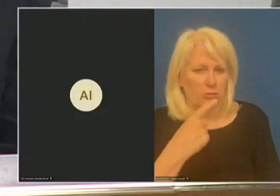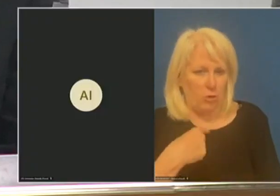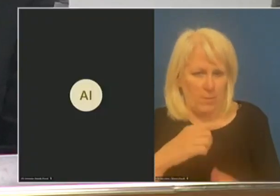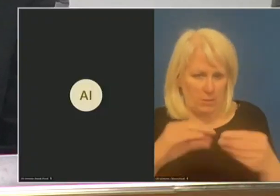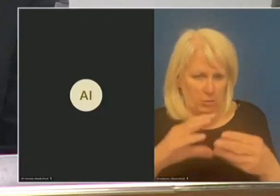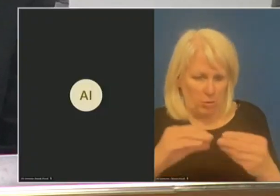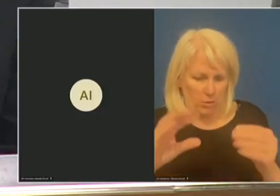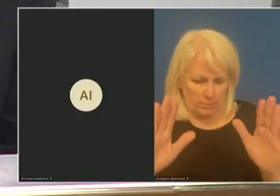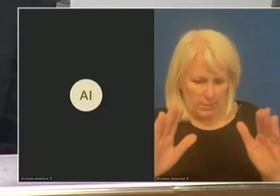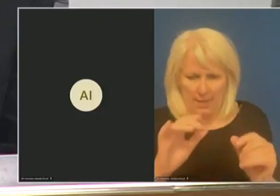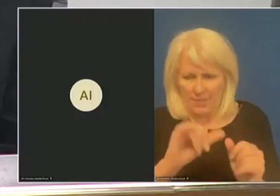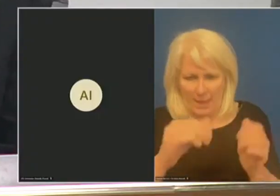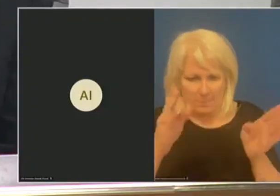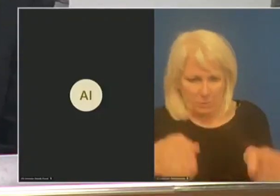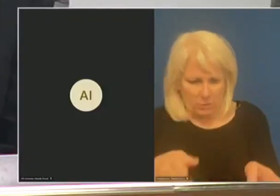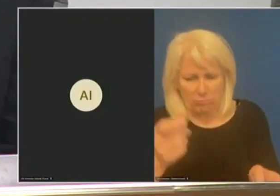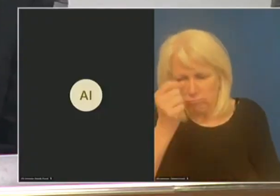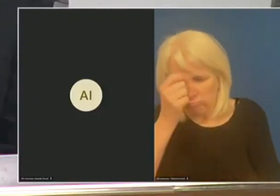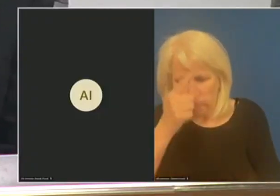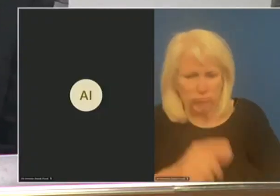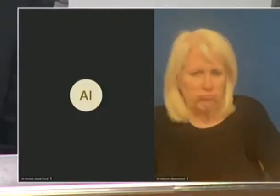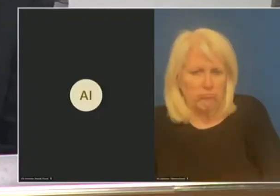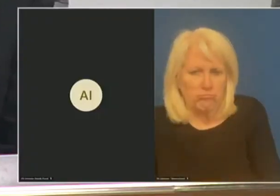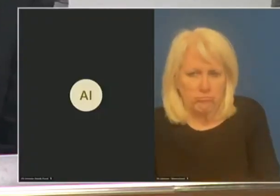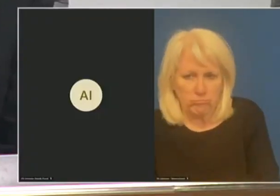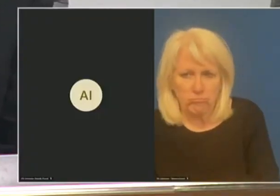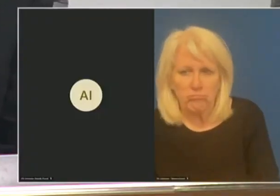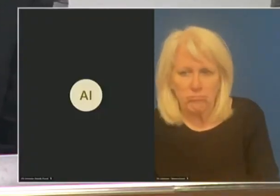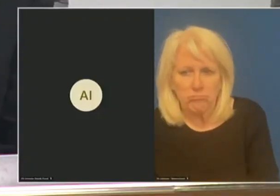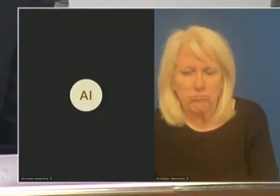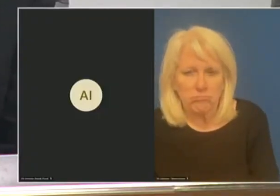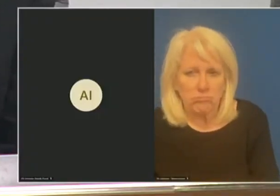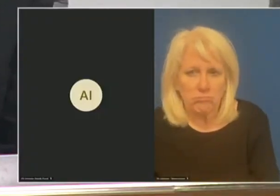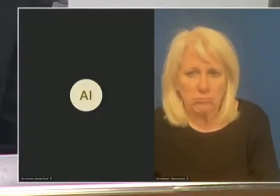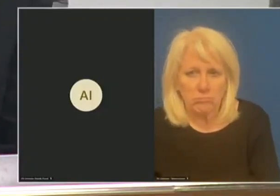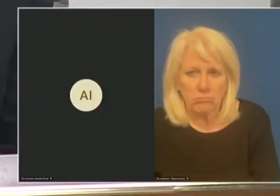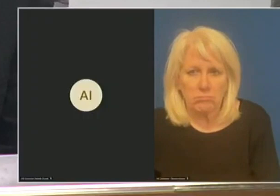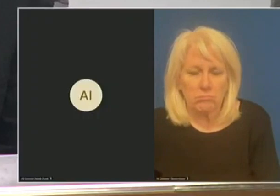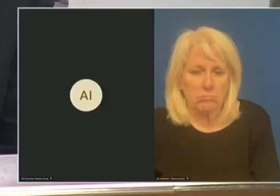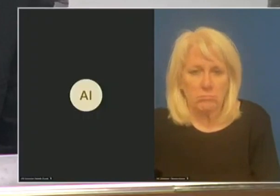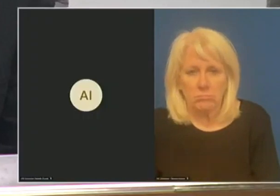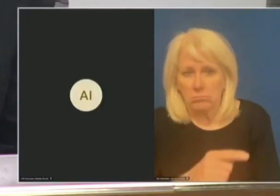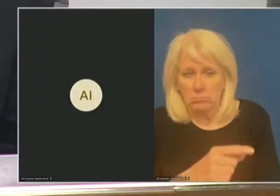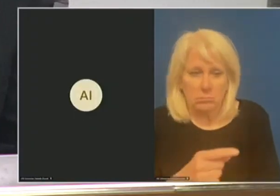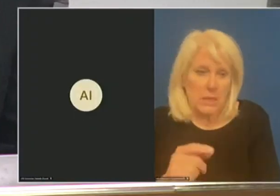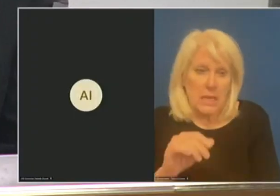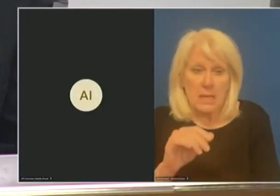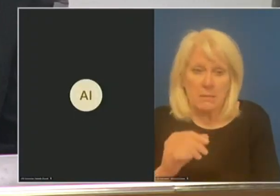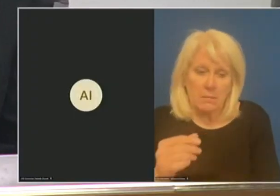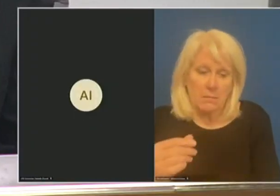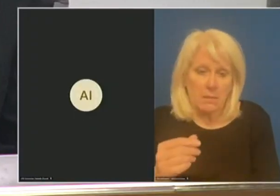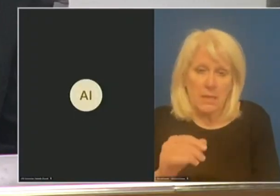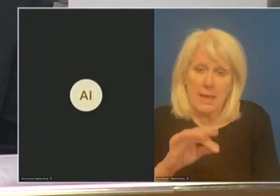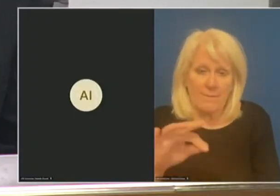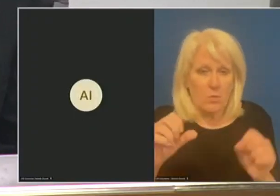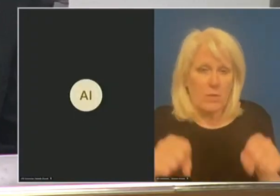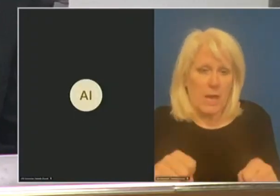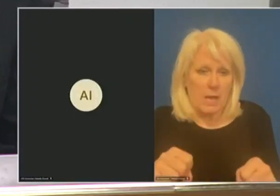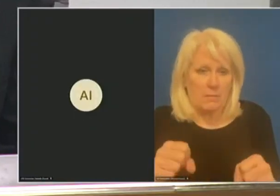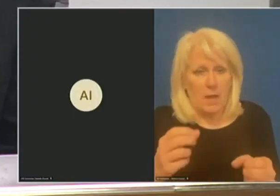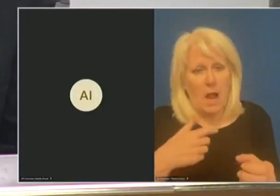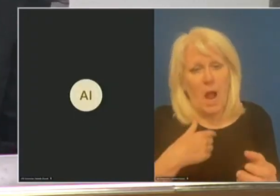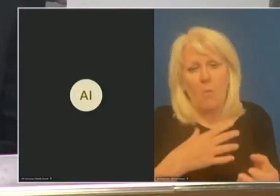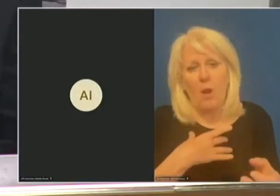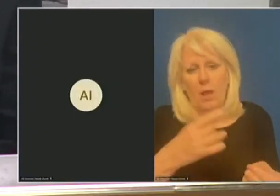that individual. I would ask that you provide, as much as you can, the information about that